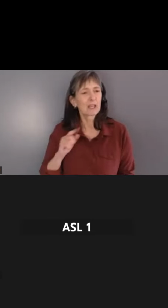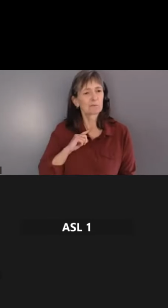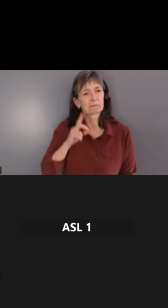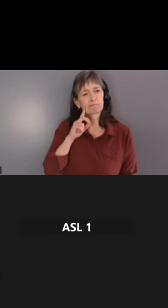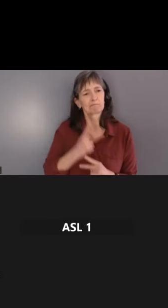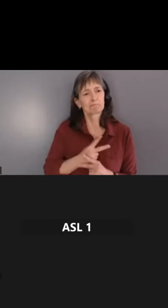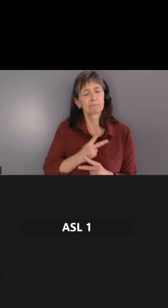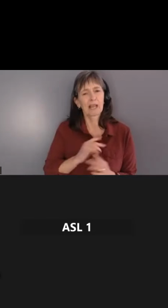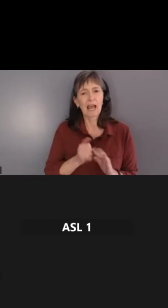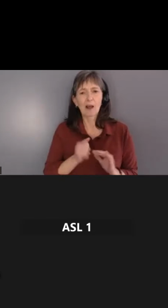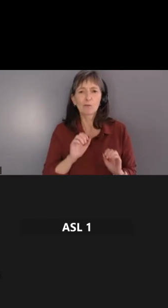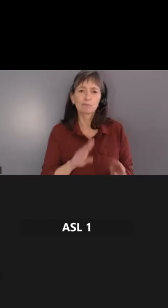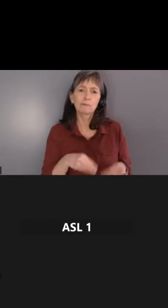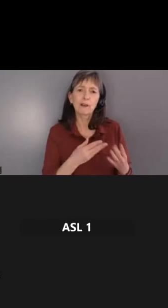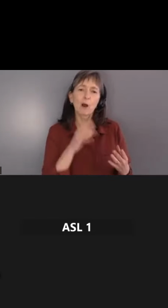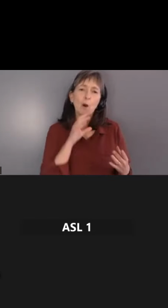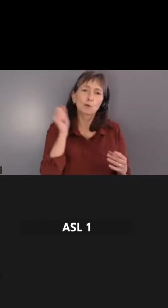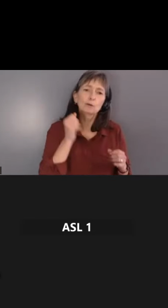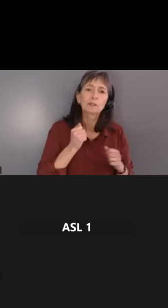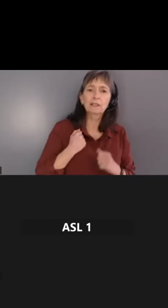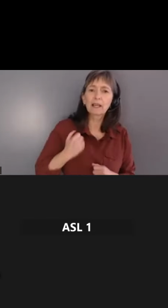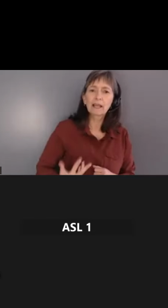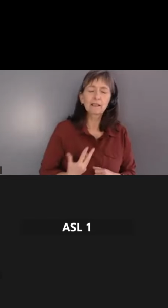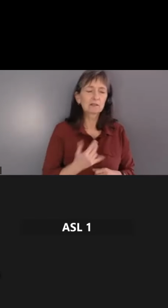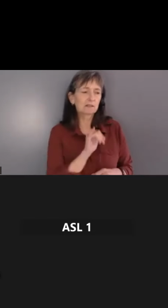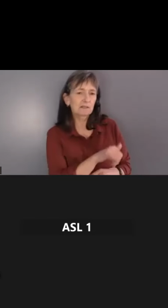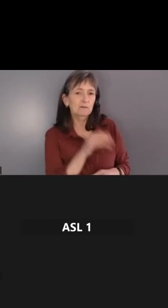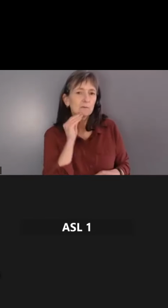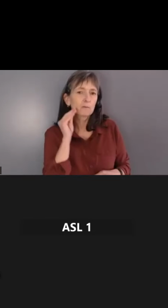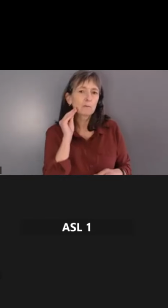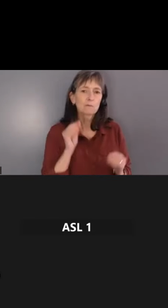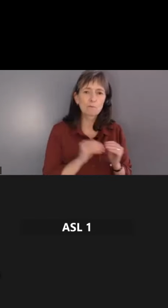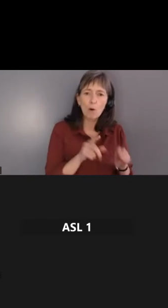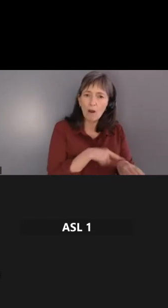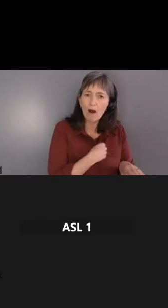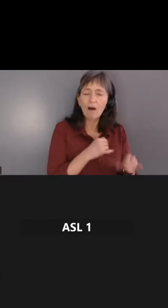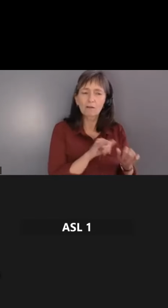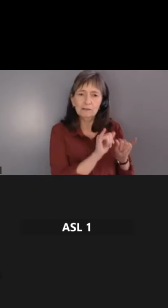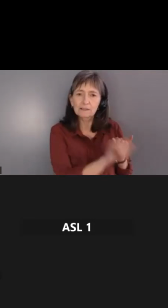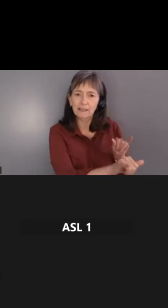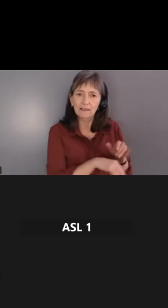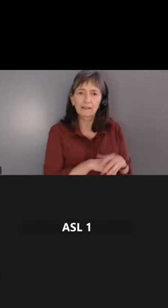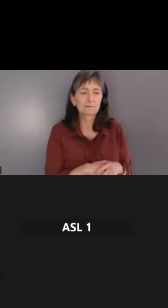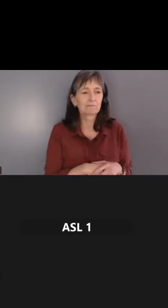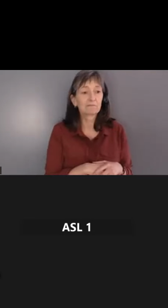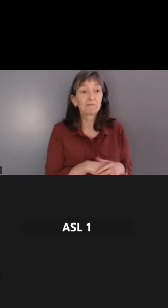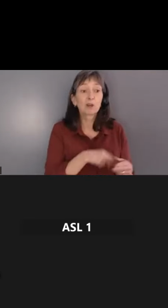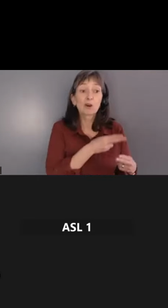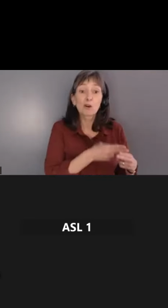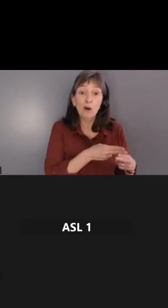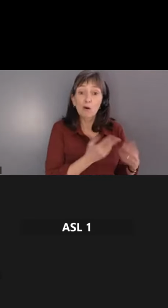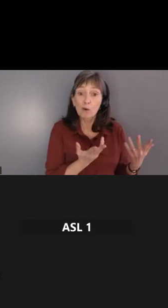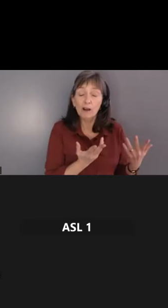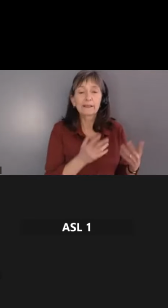older Canadians to age in their homes and communities for as long as possible, or what is commonly known as the concept of aging in